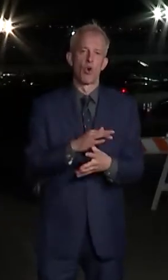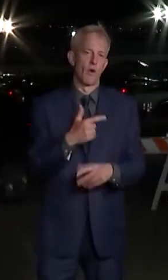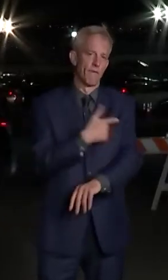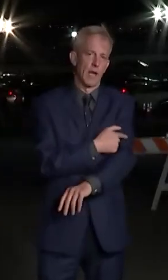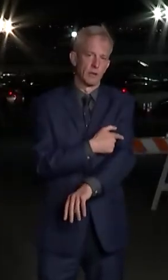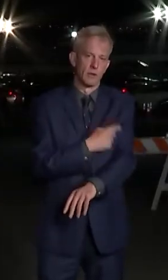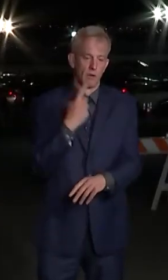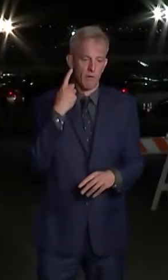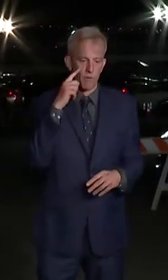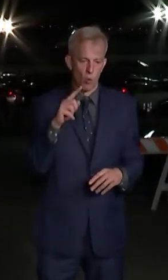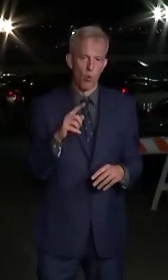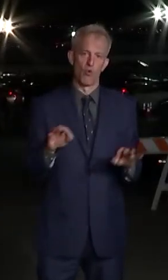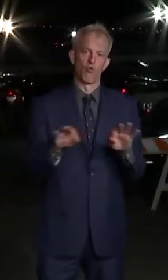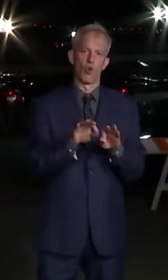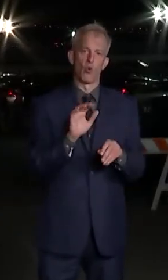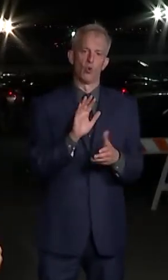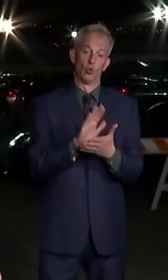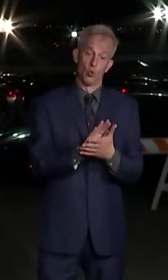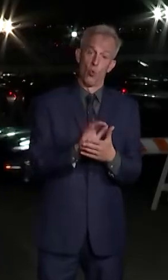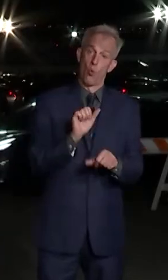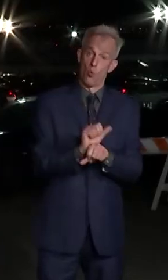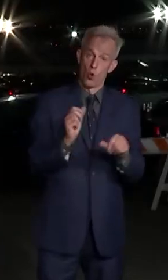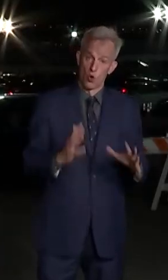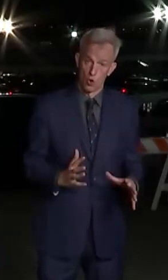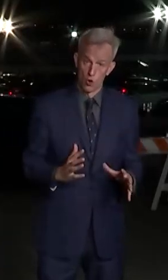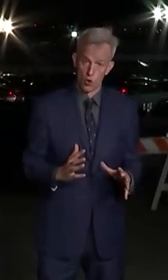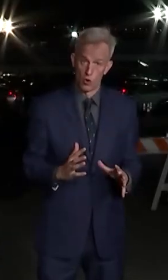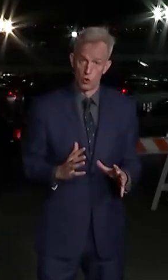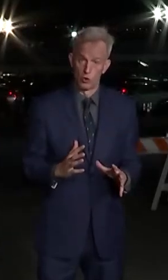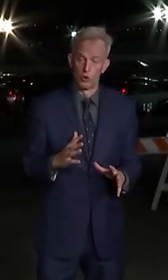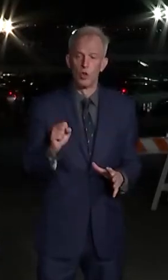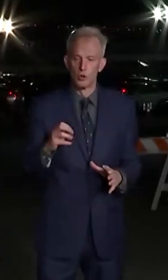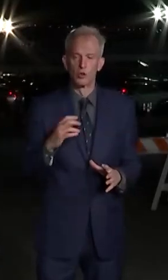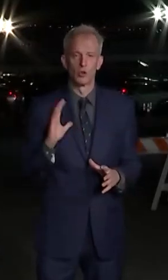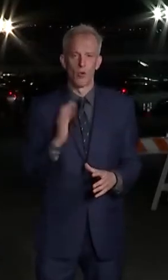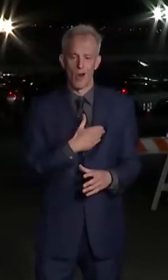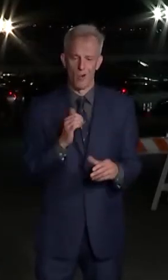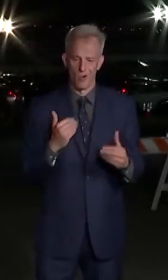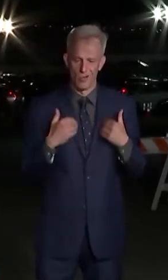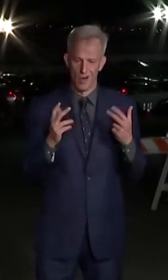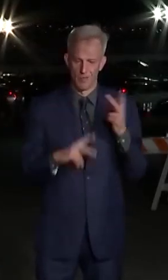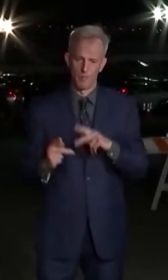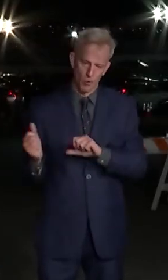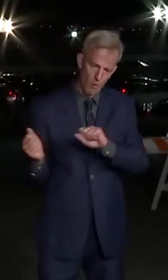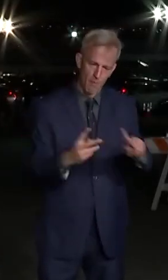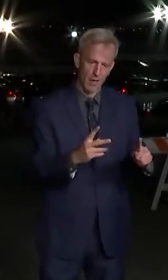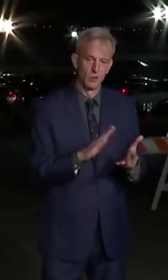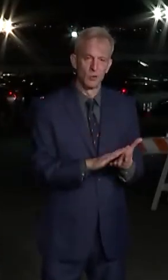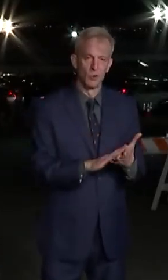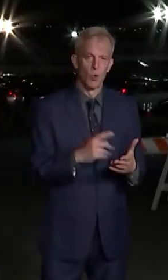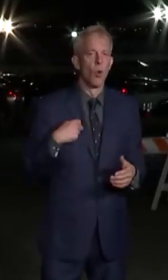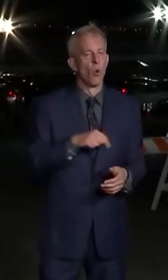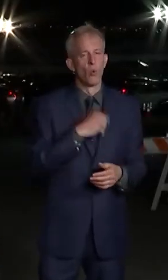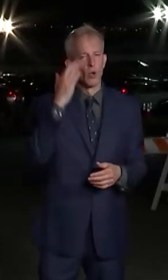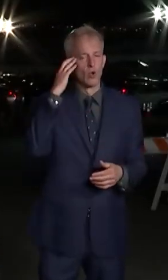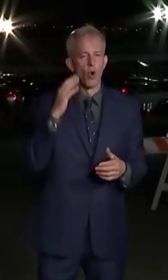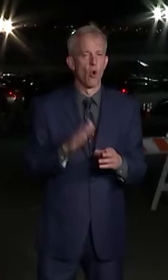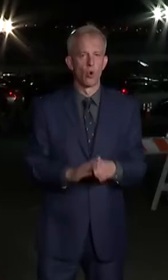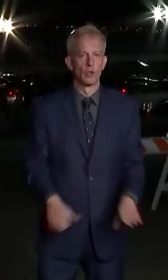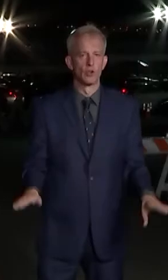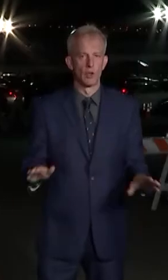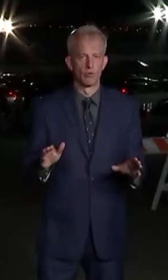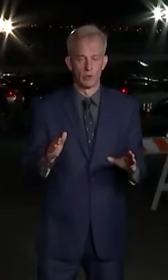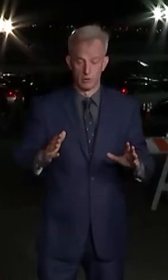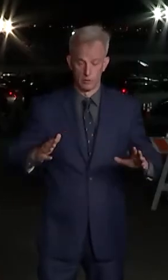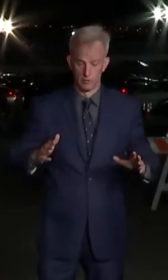critical school workers, and then being able to bring our young people back. We know our children won't get the vaccine. In fact, there haven't been clinical trials